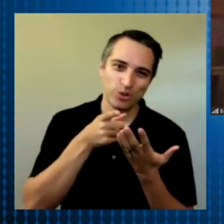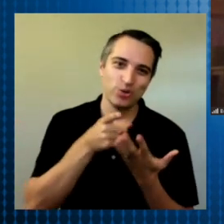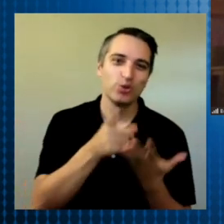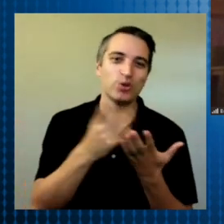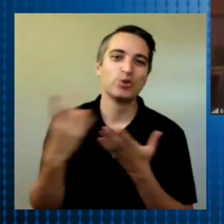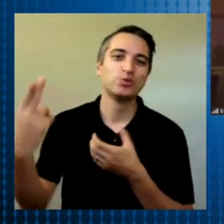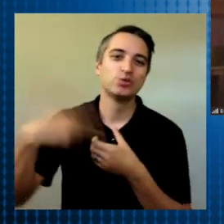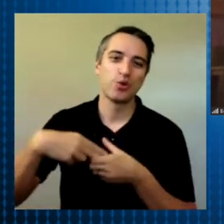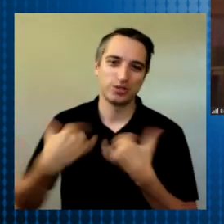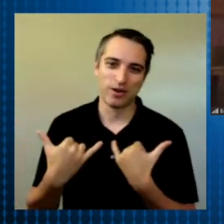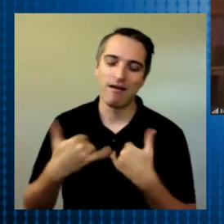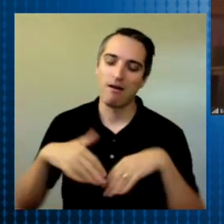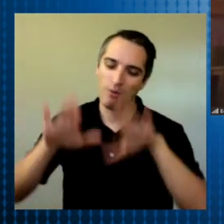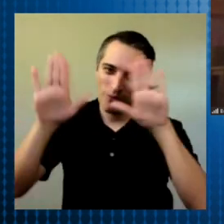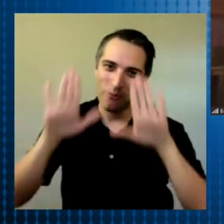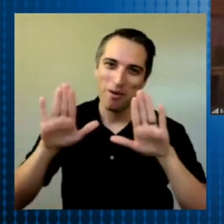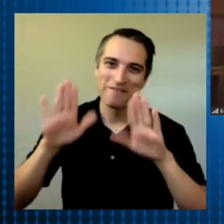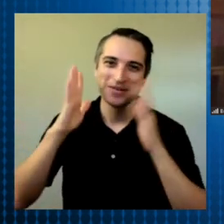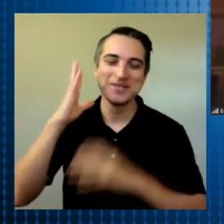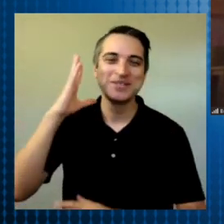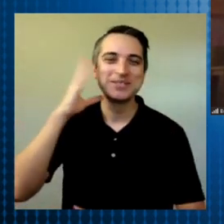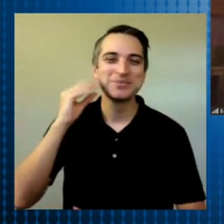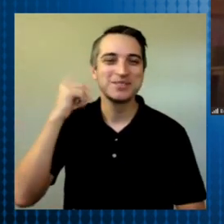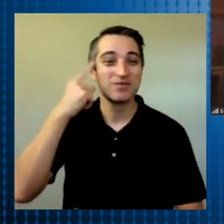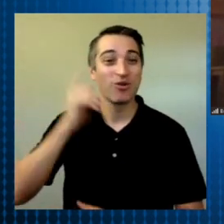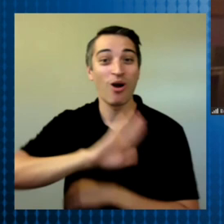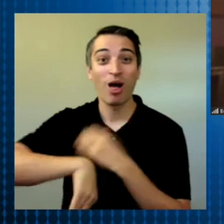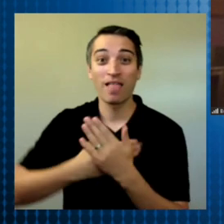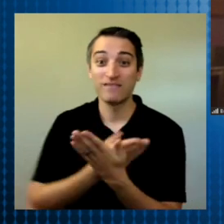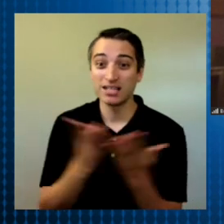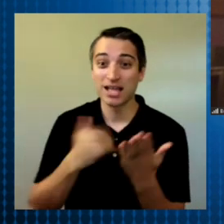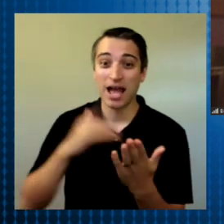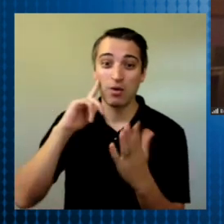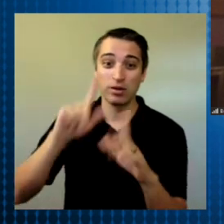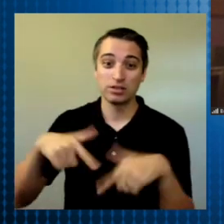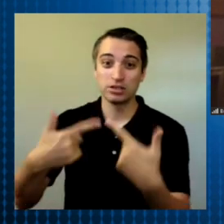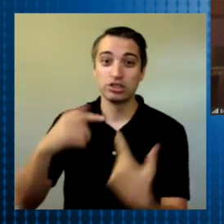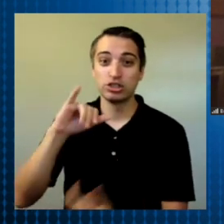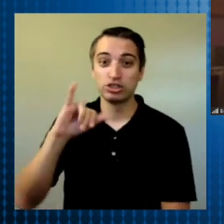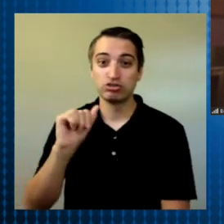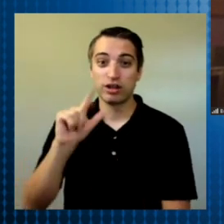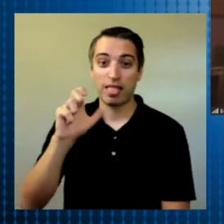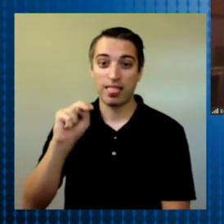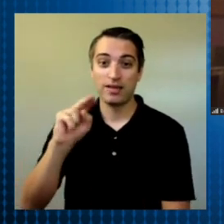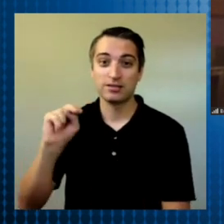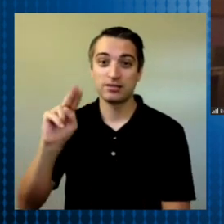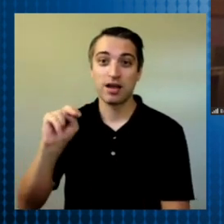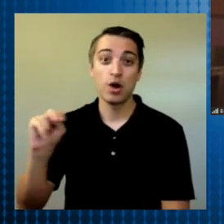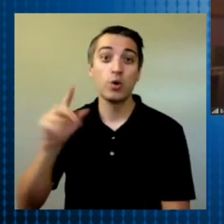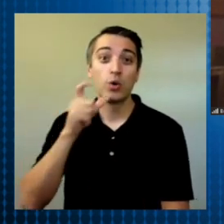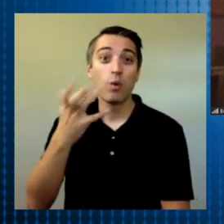today. It's been an awesome experience for us all. And I'm going to turn it over to Jalen, who would like to say something.